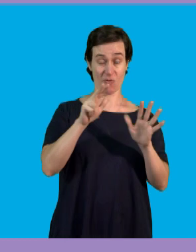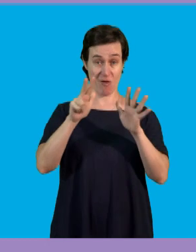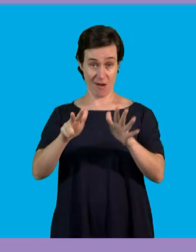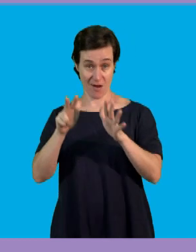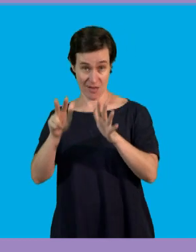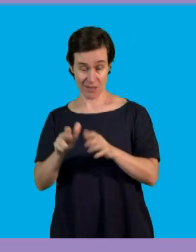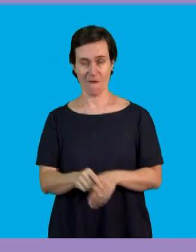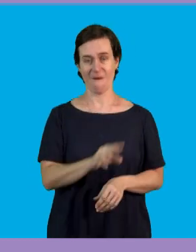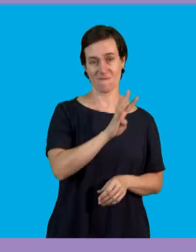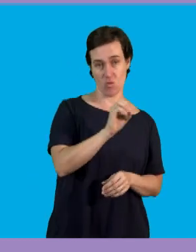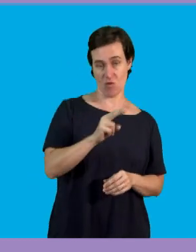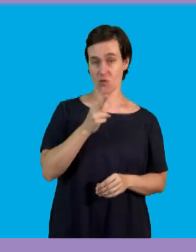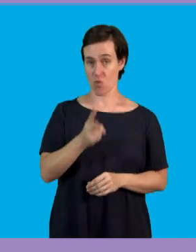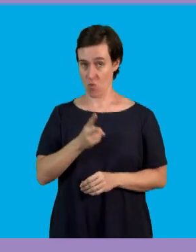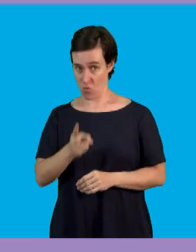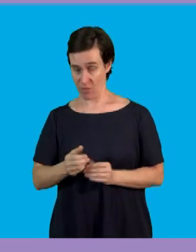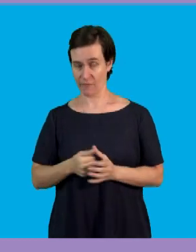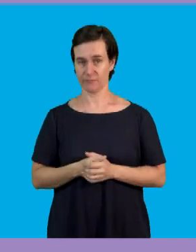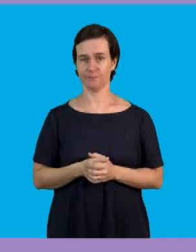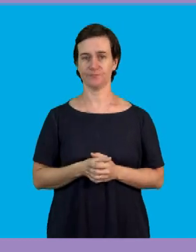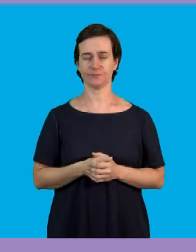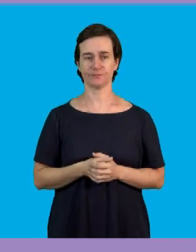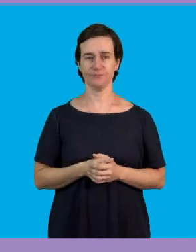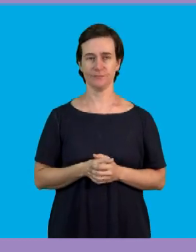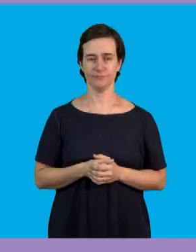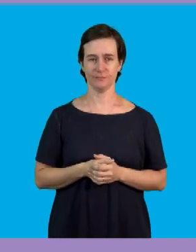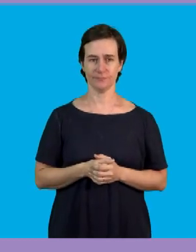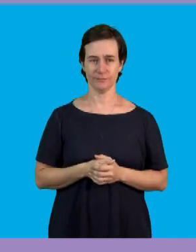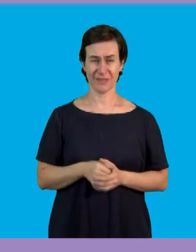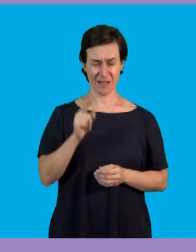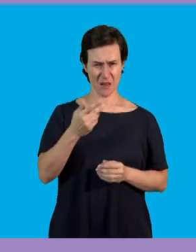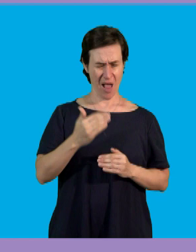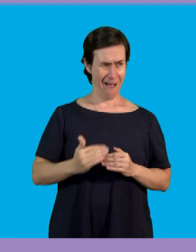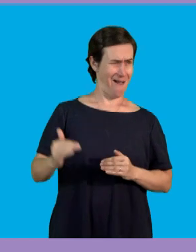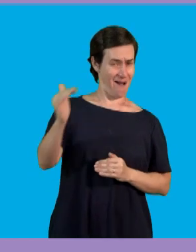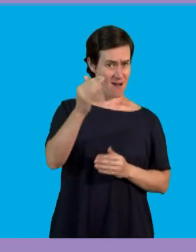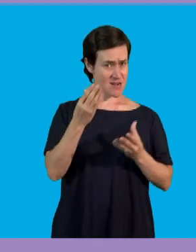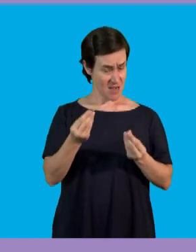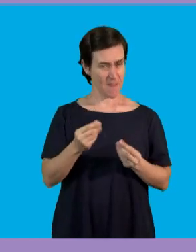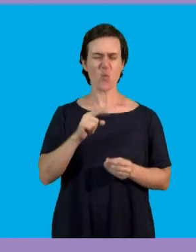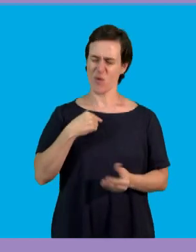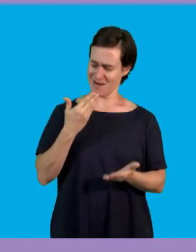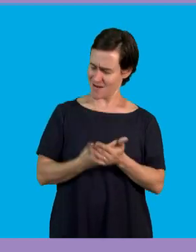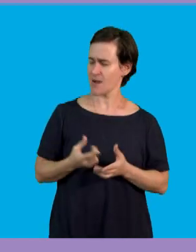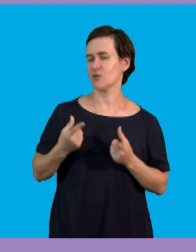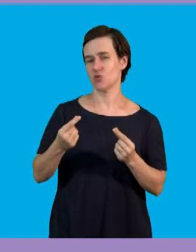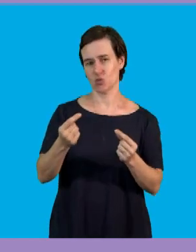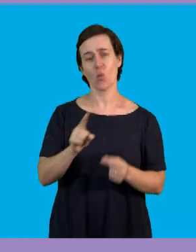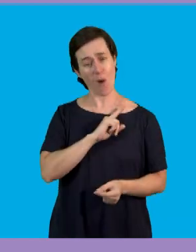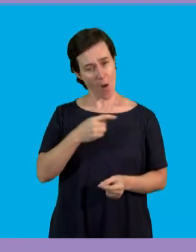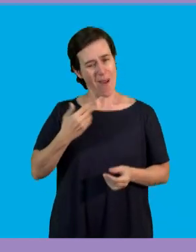and 412. So even though these numbers are very big, we can do it because we've got a